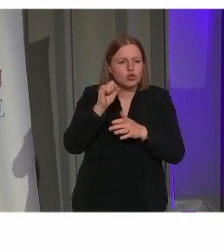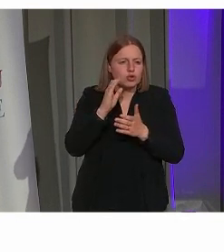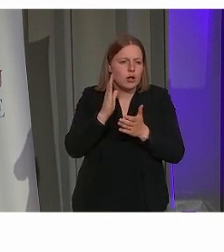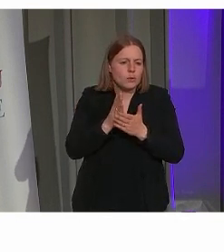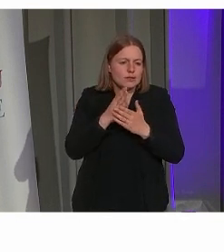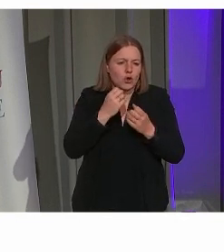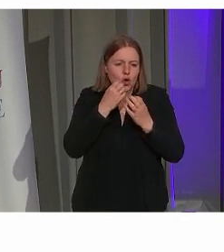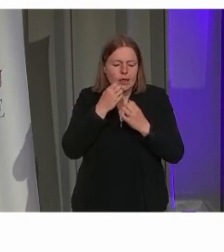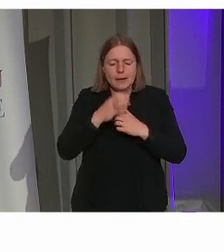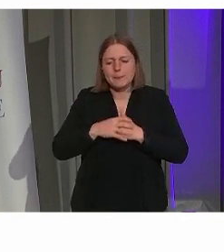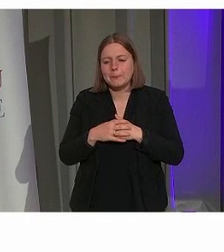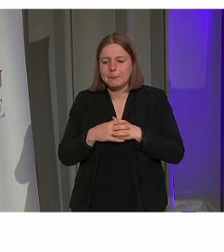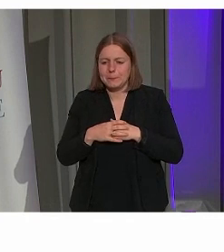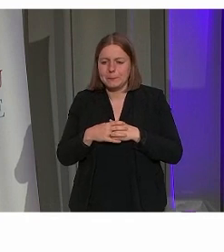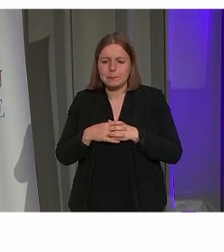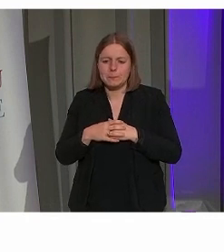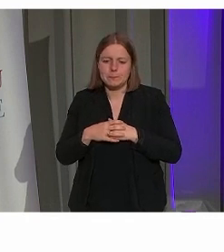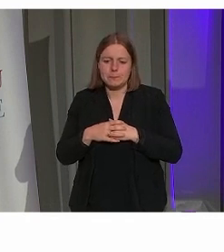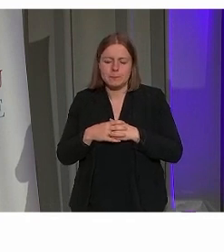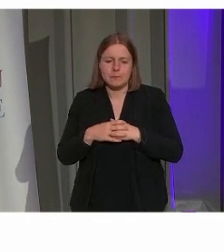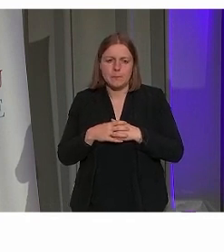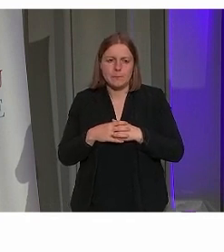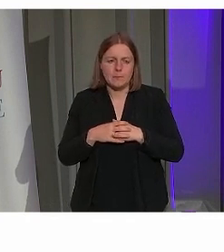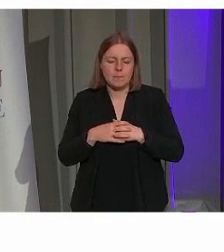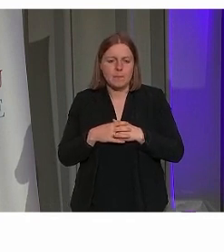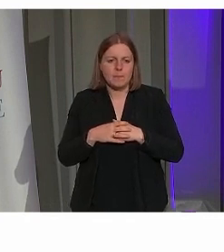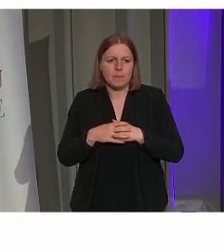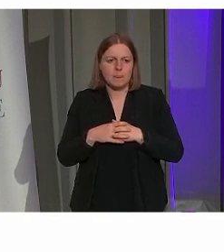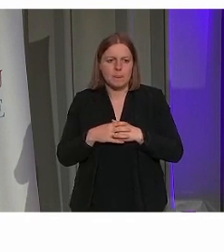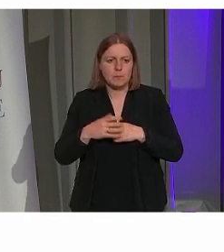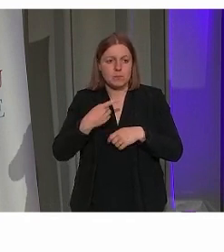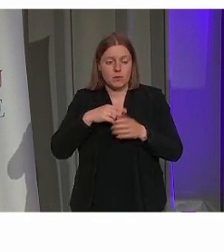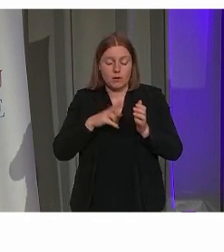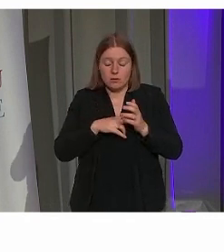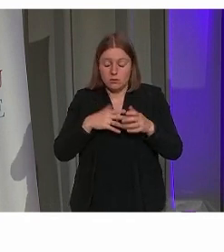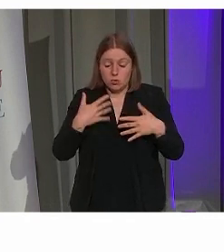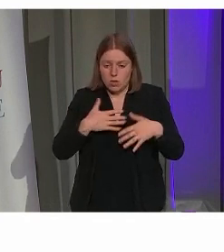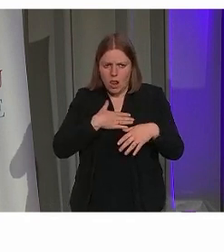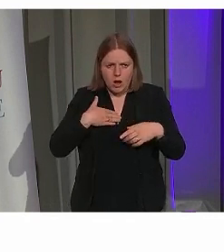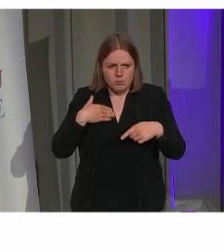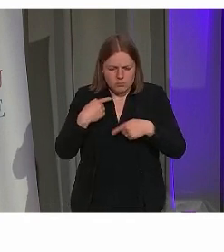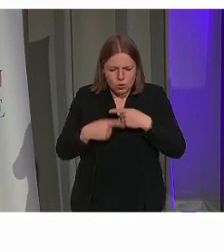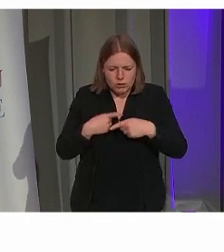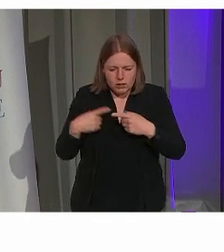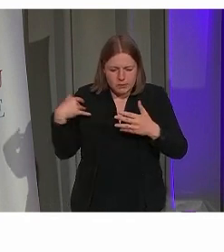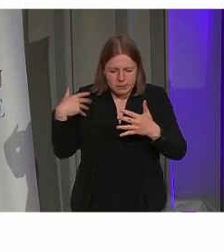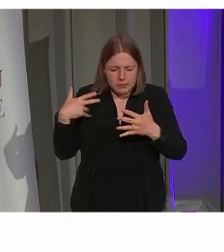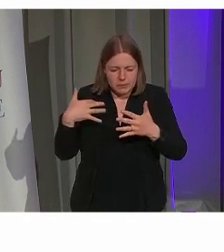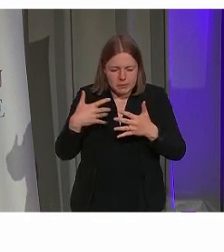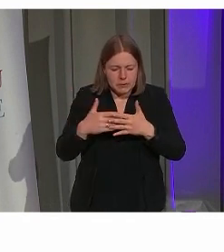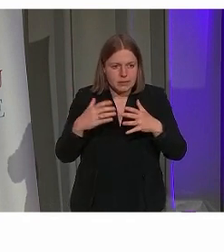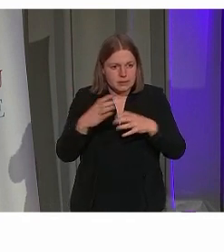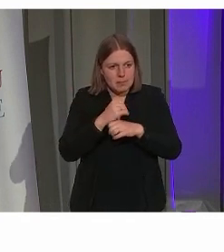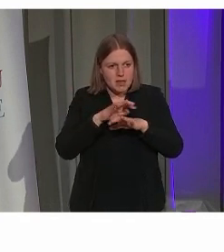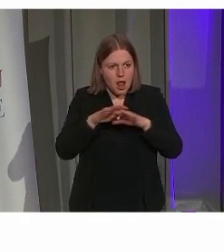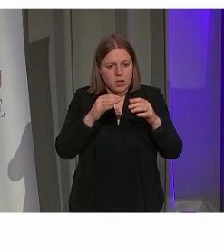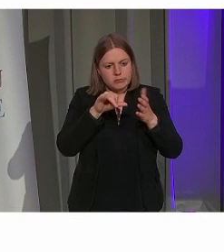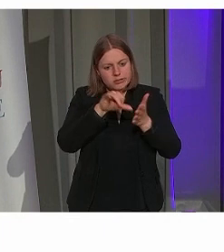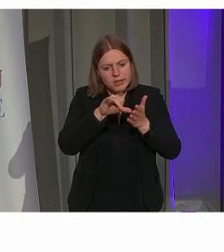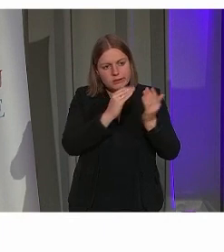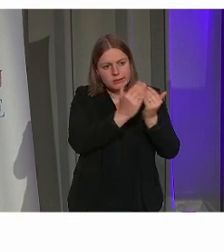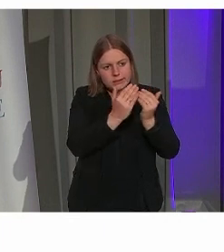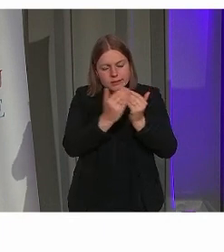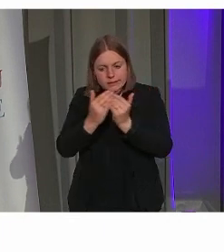we heard about that just a minute ago in Jos's presentation. We have gone through a